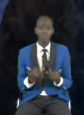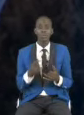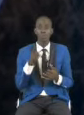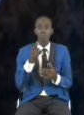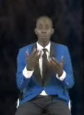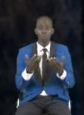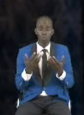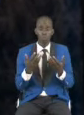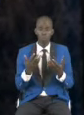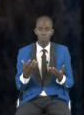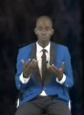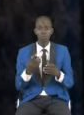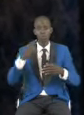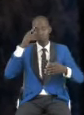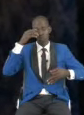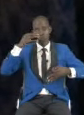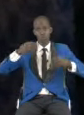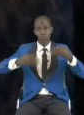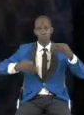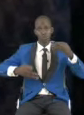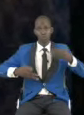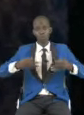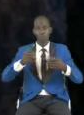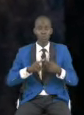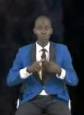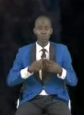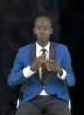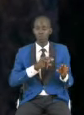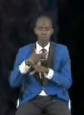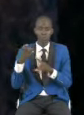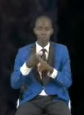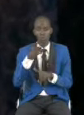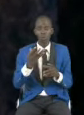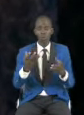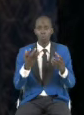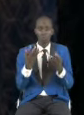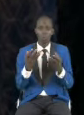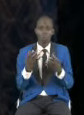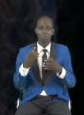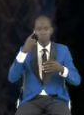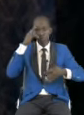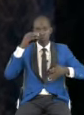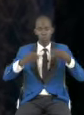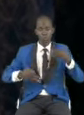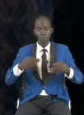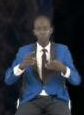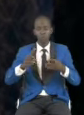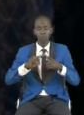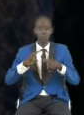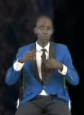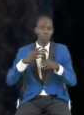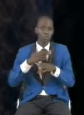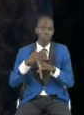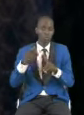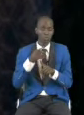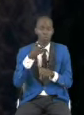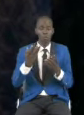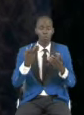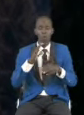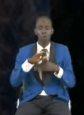to pass, you want punishment to pass, you want all the consequence of